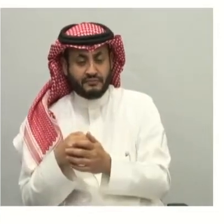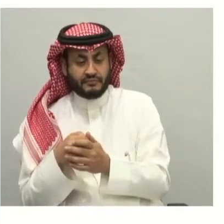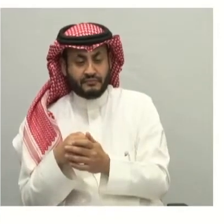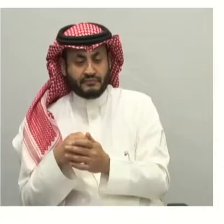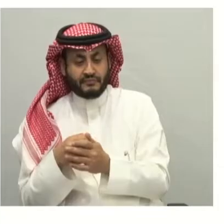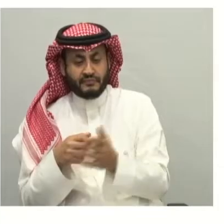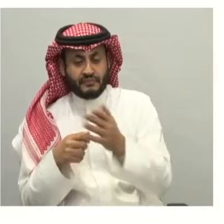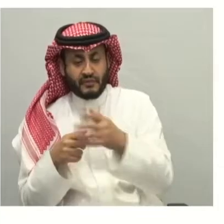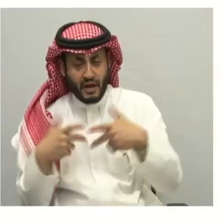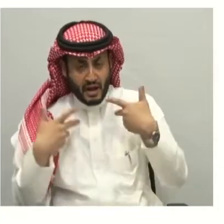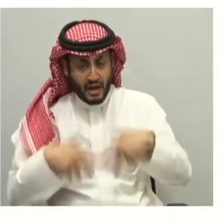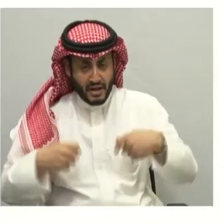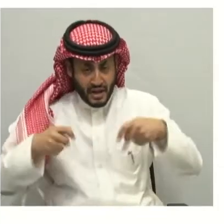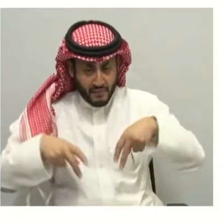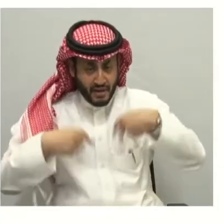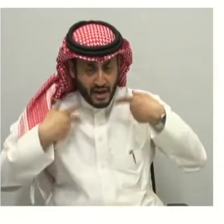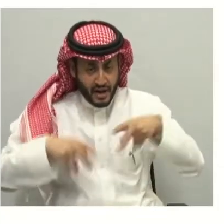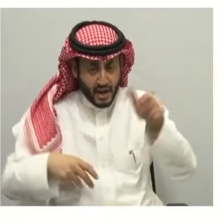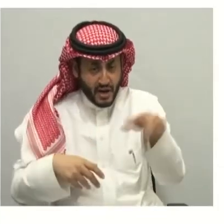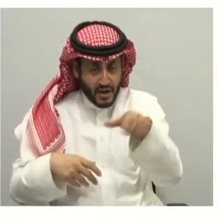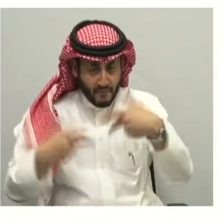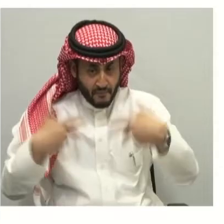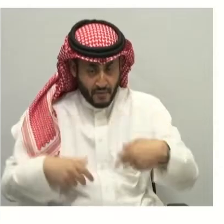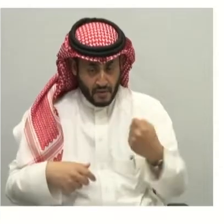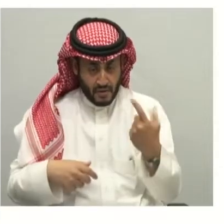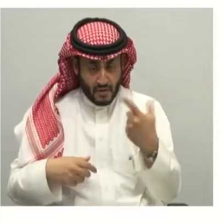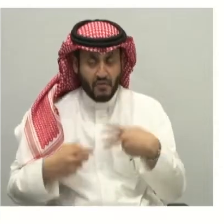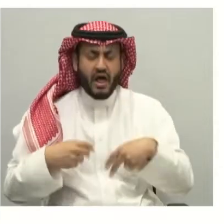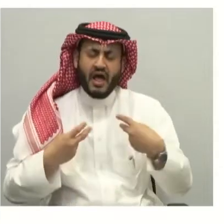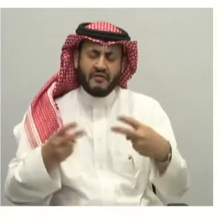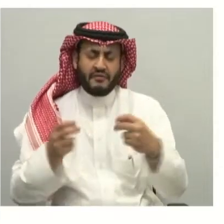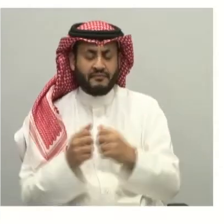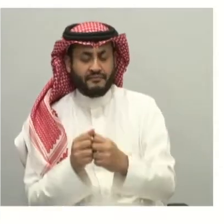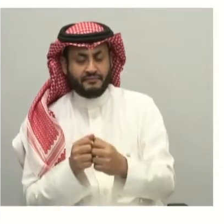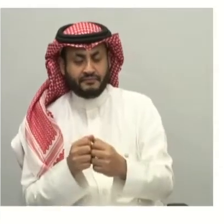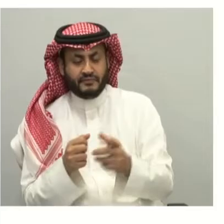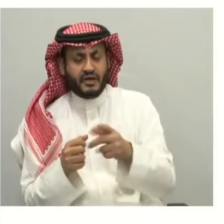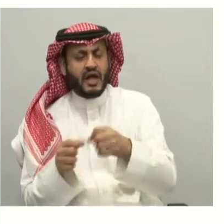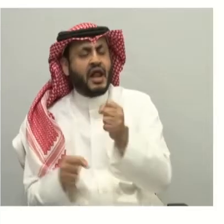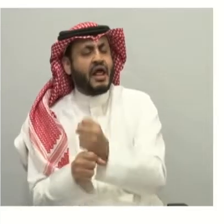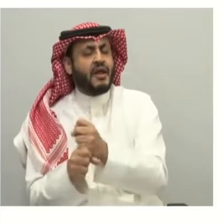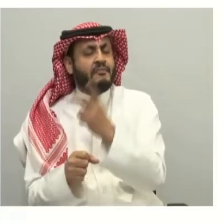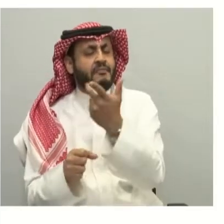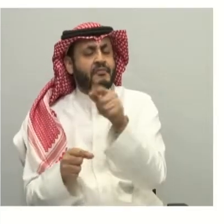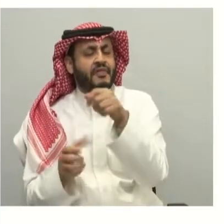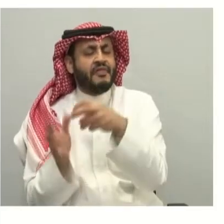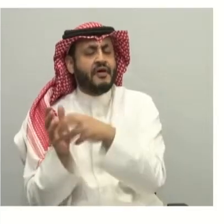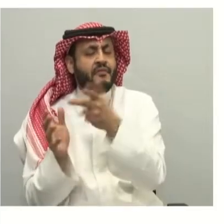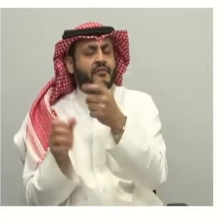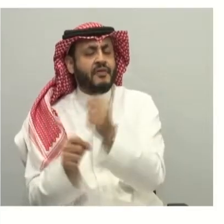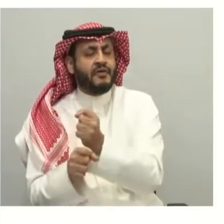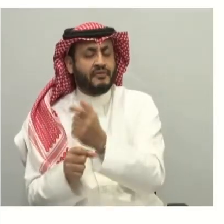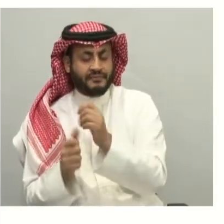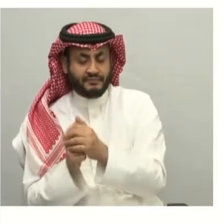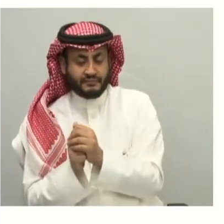formal or casual clothes? So you can talk about it. And also, what can you do there? What can you do there? So if you